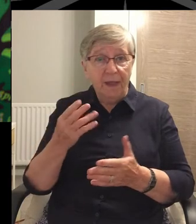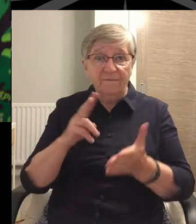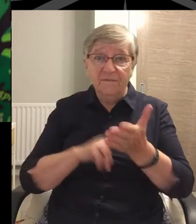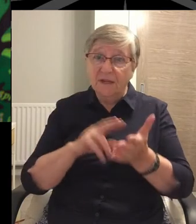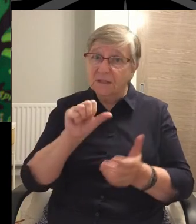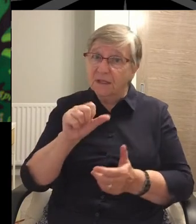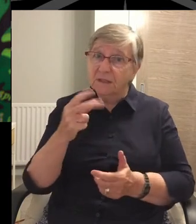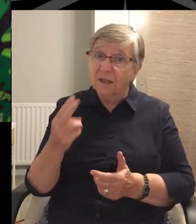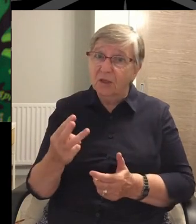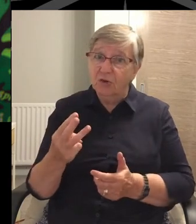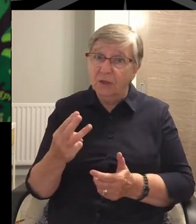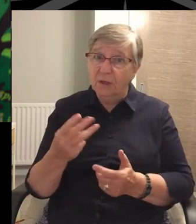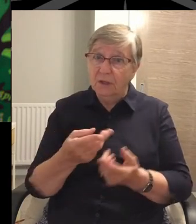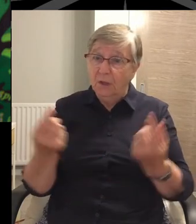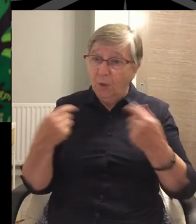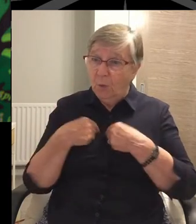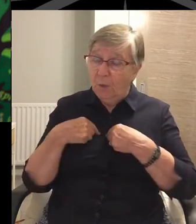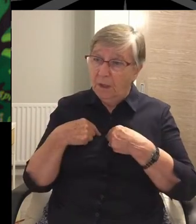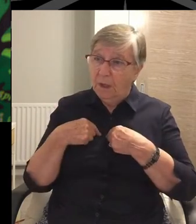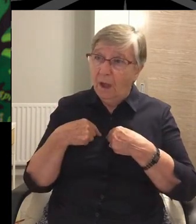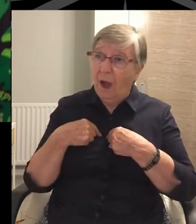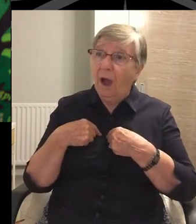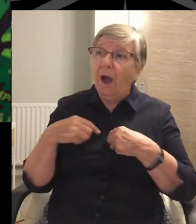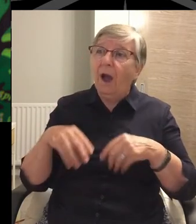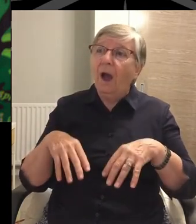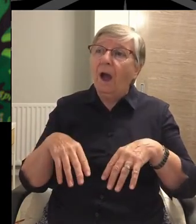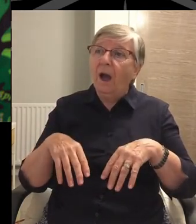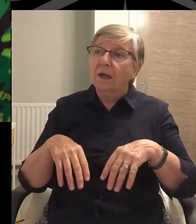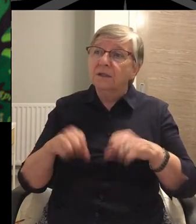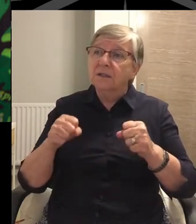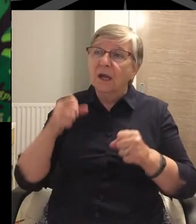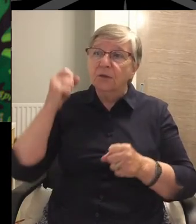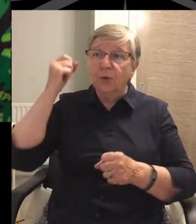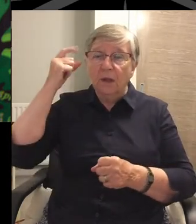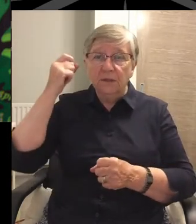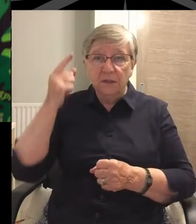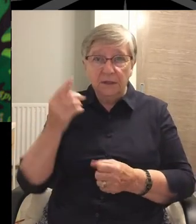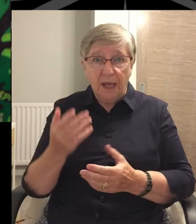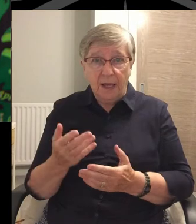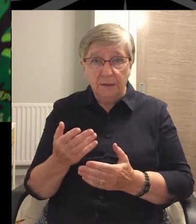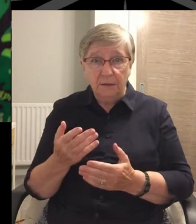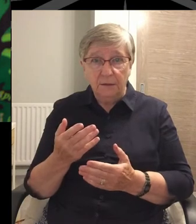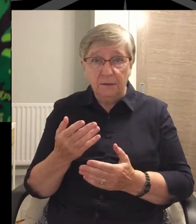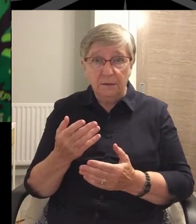And if and when, verse 63, we get to the point of understanding,